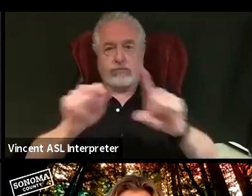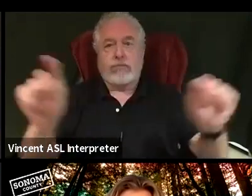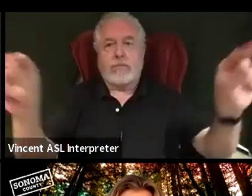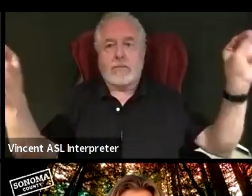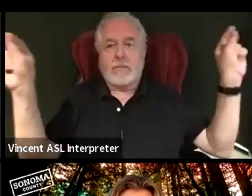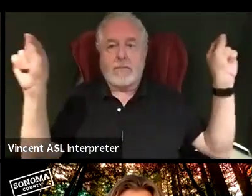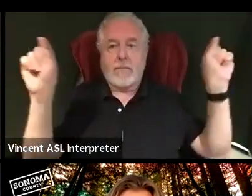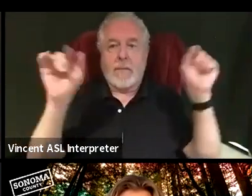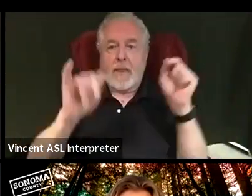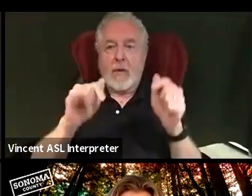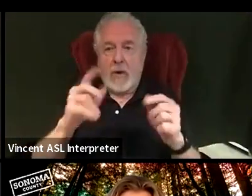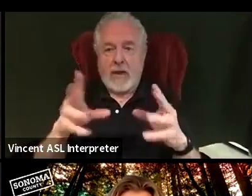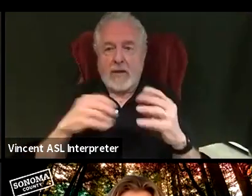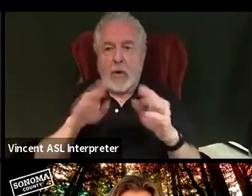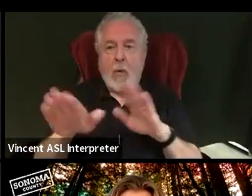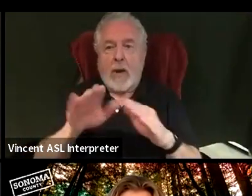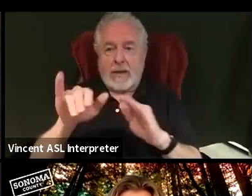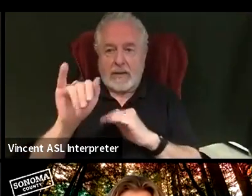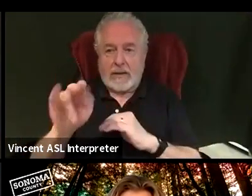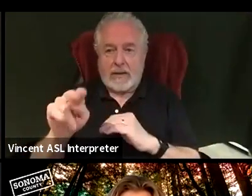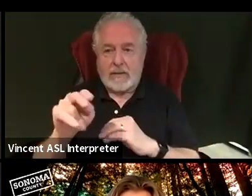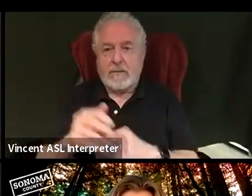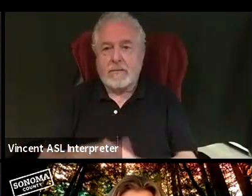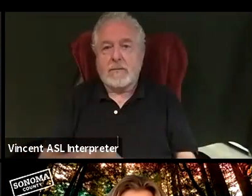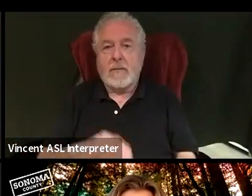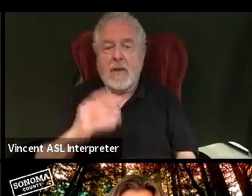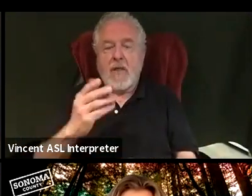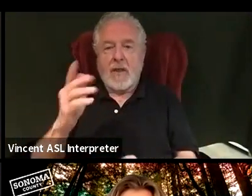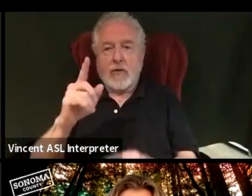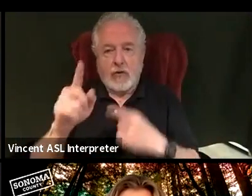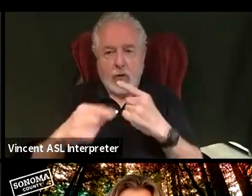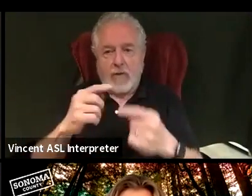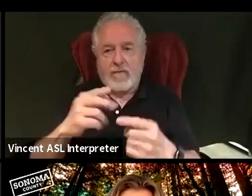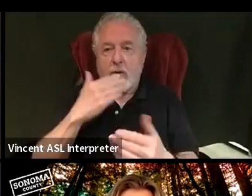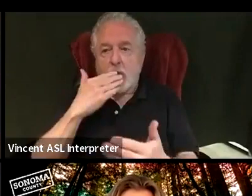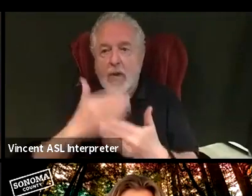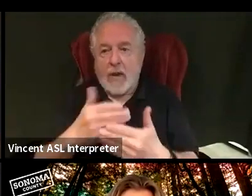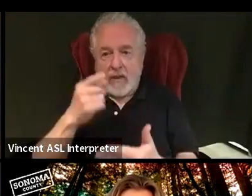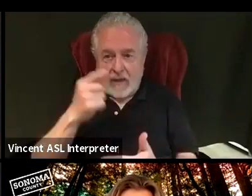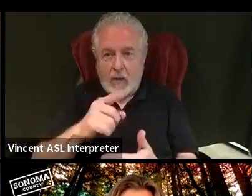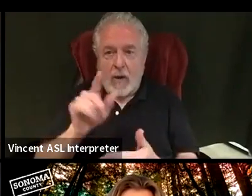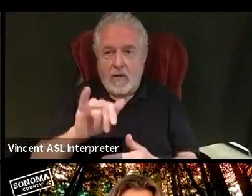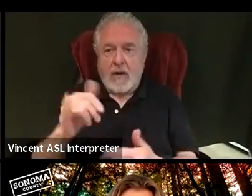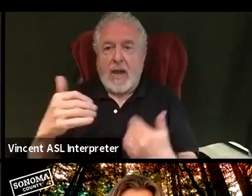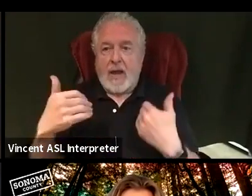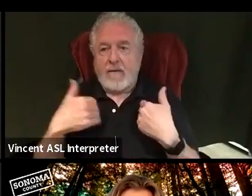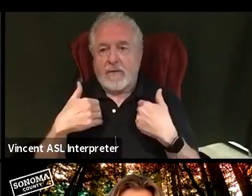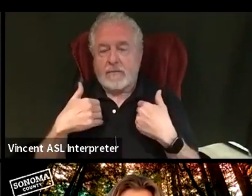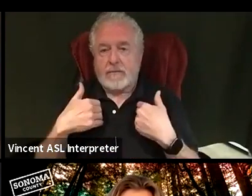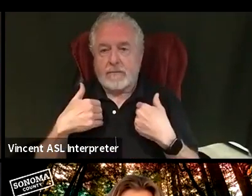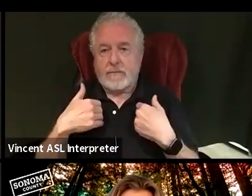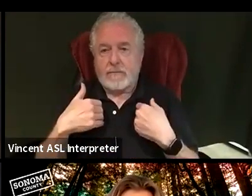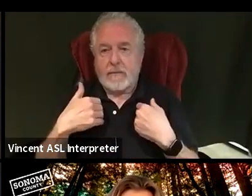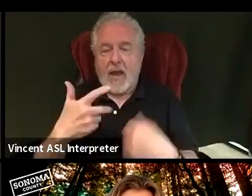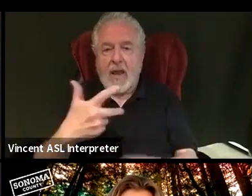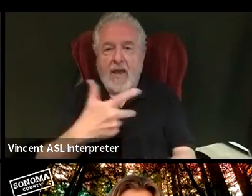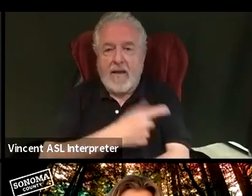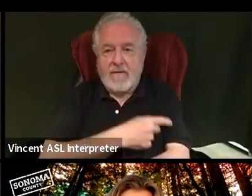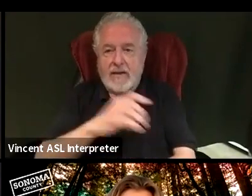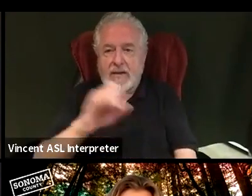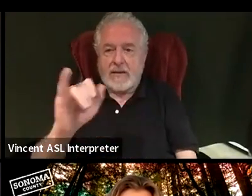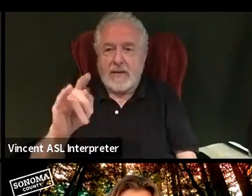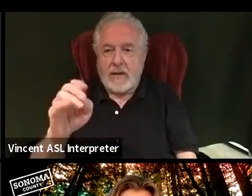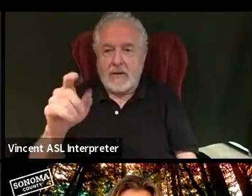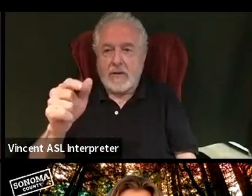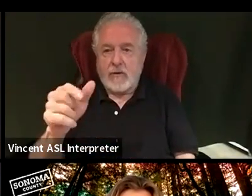around that we're accepting walk-ins. So things are going very well there. We also have a vaccination site